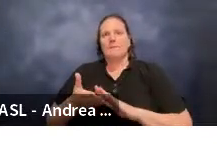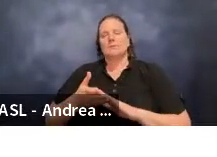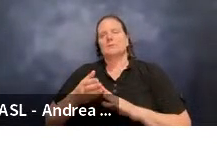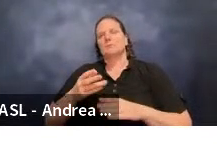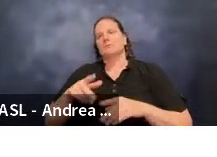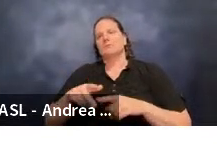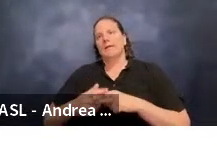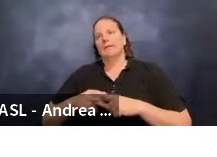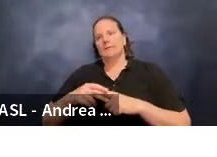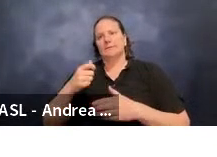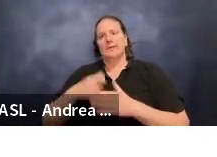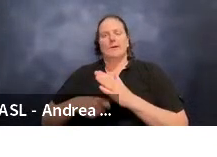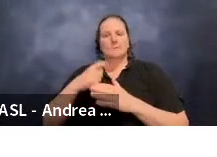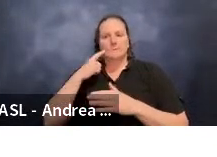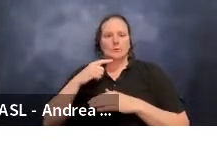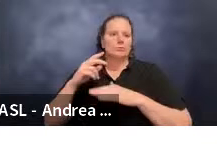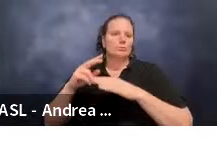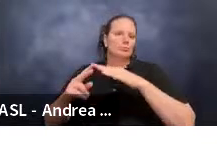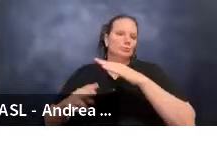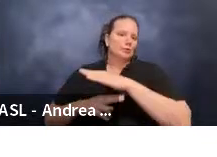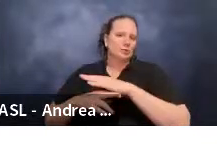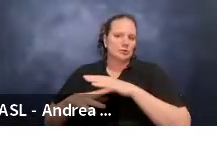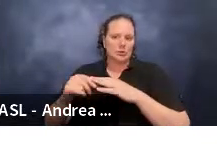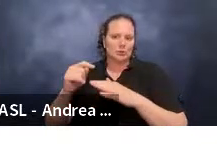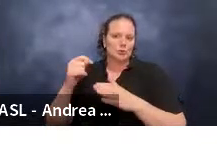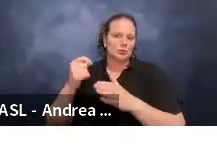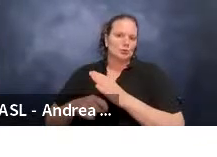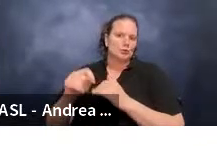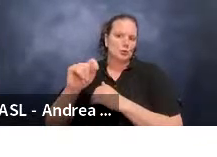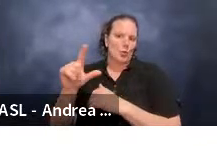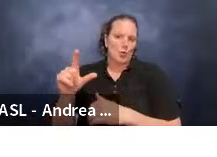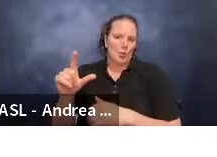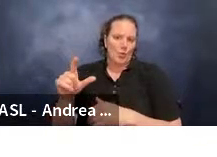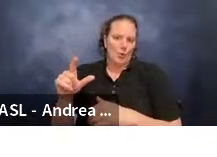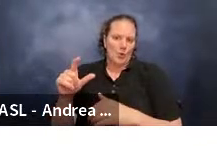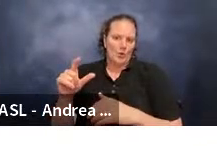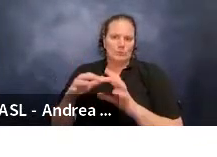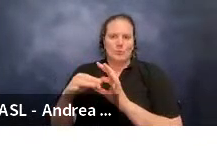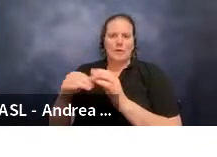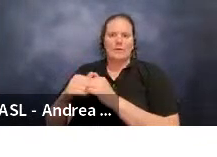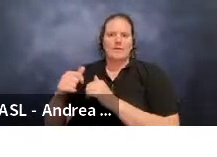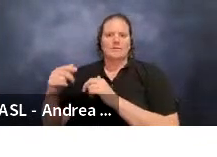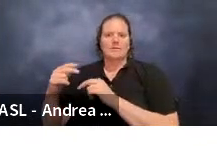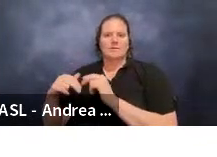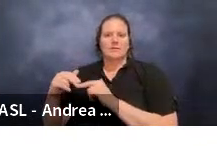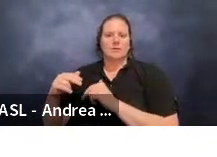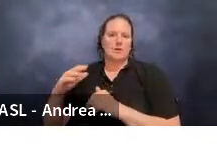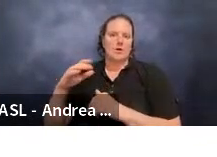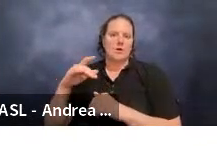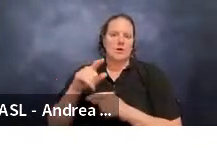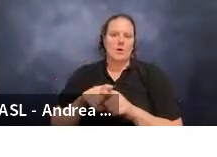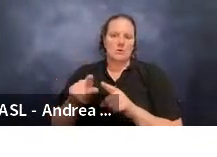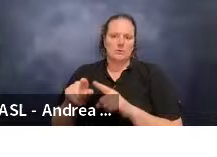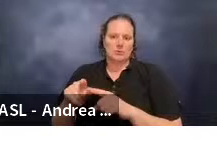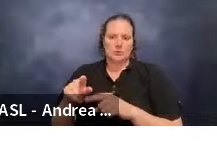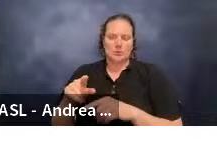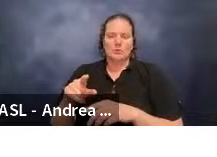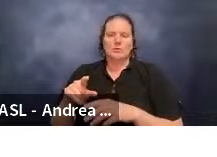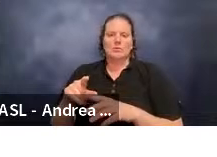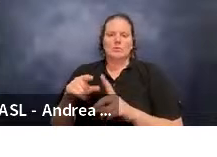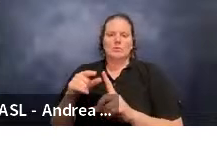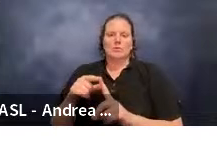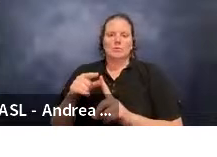costs for the bridge and for tolling that tie back to this facility. There's also the direction